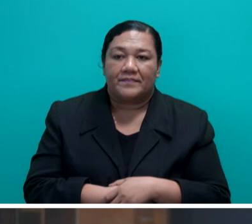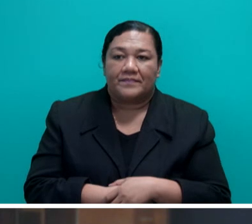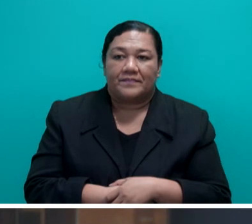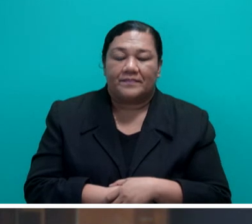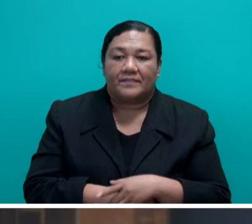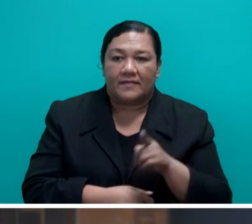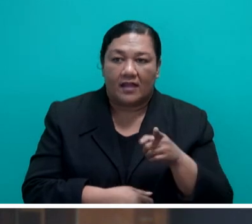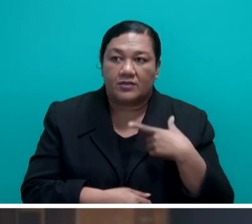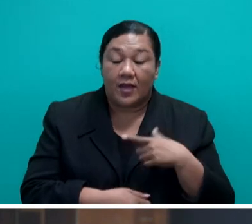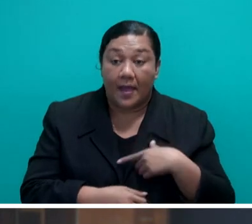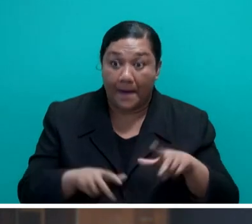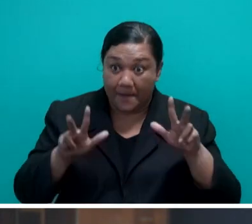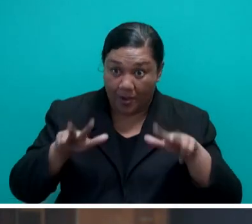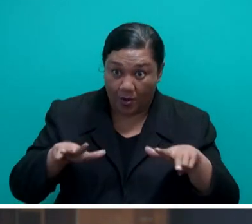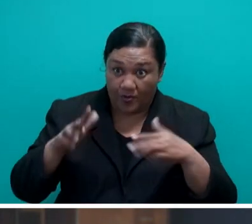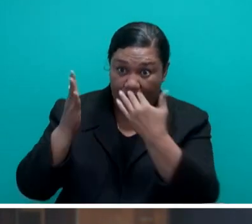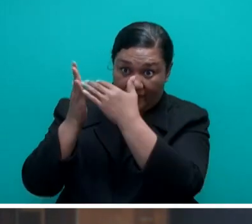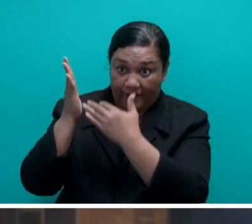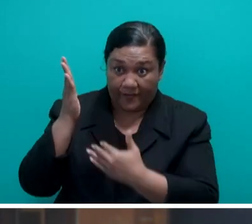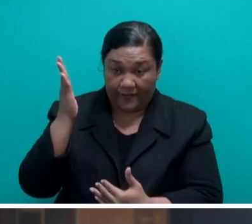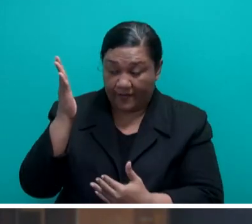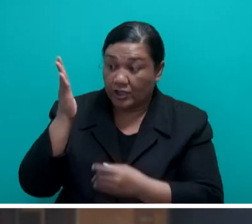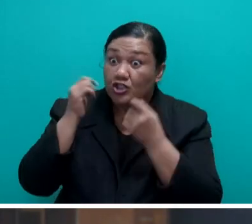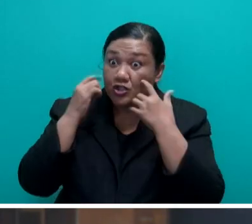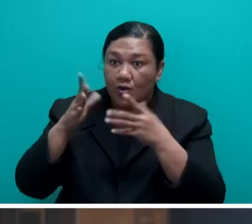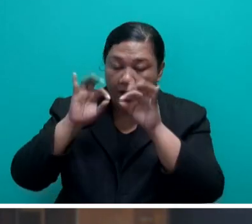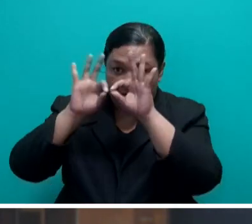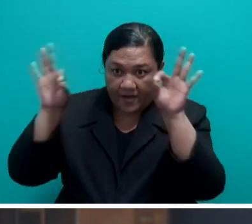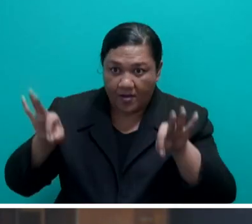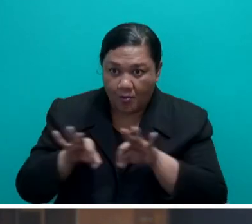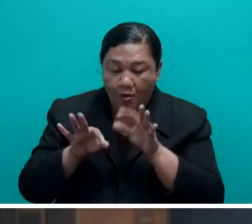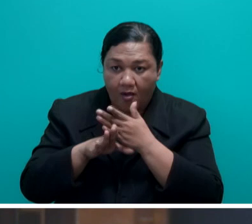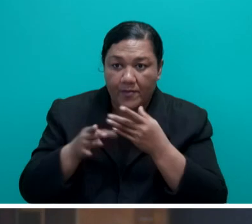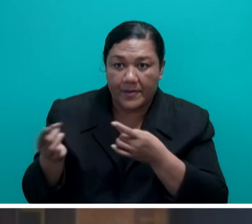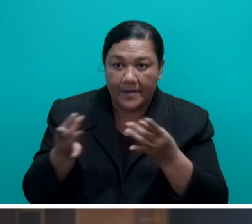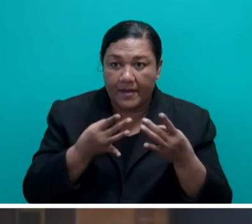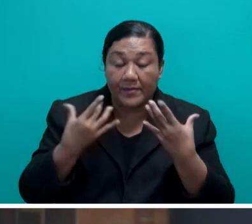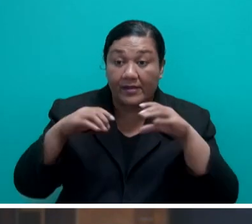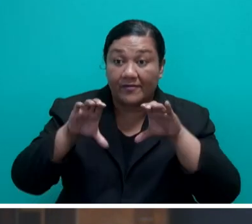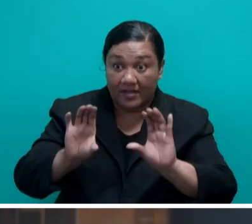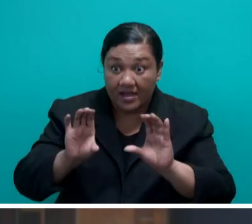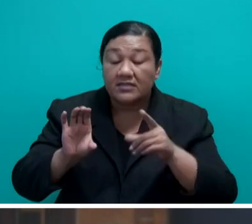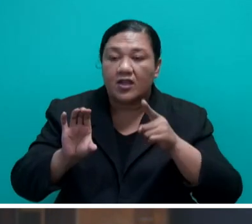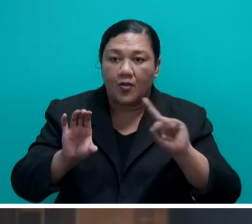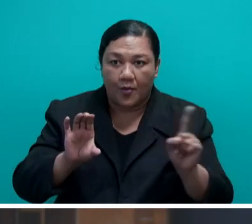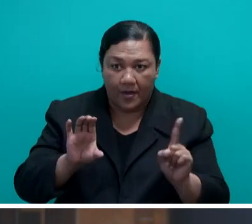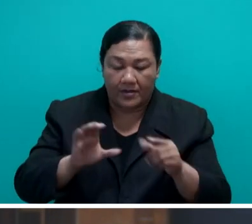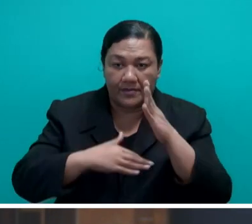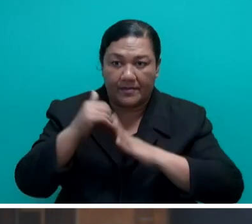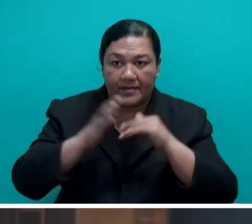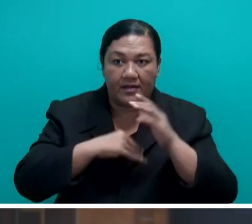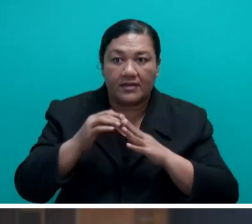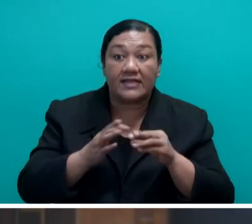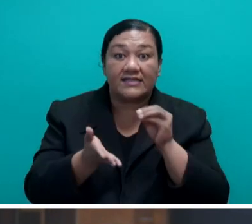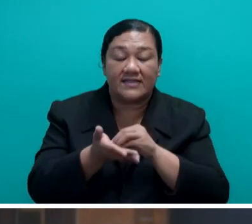The MOU outlines a framework for the preparation of proposed investments into Fiji's port infrastructure and